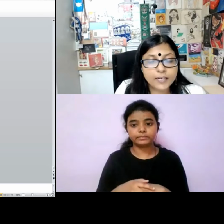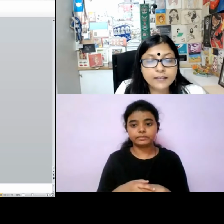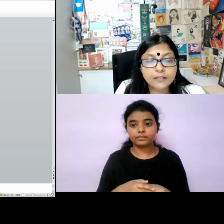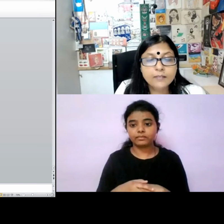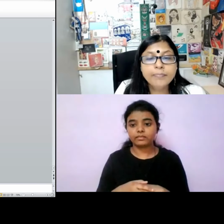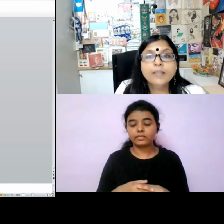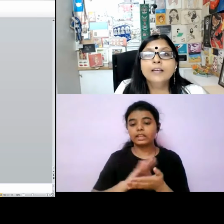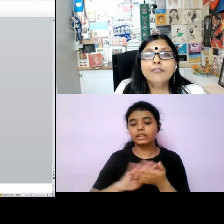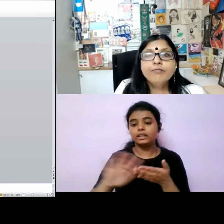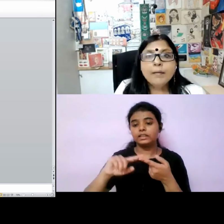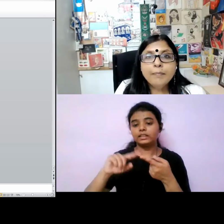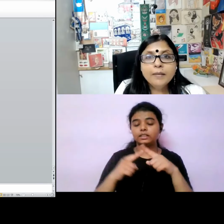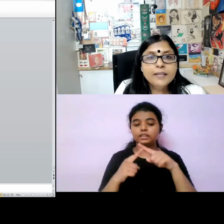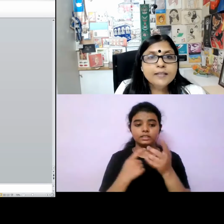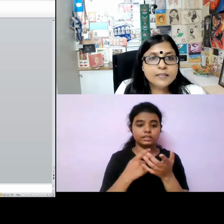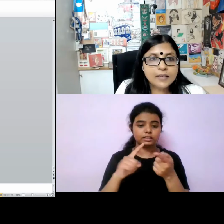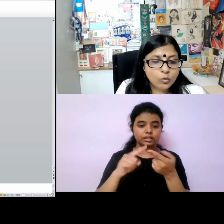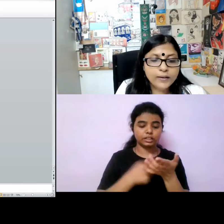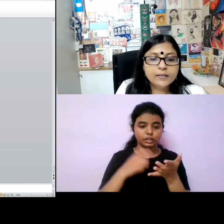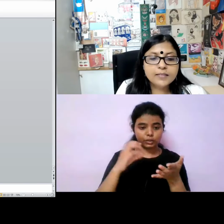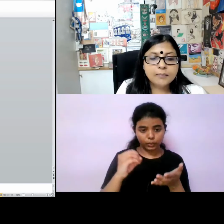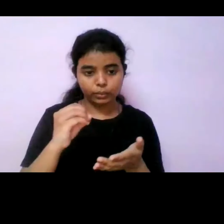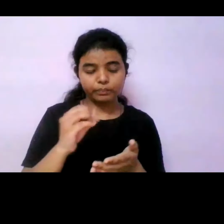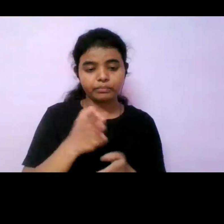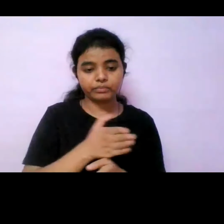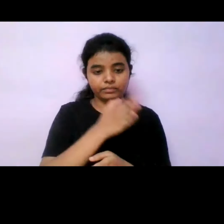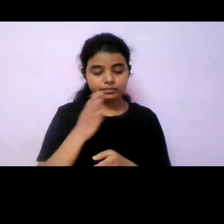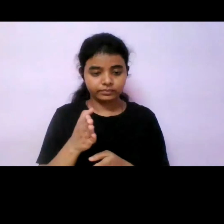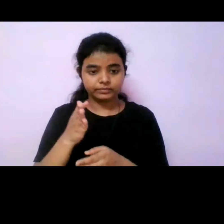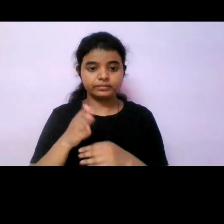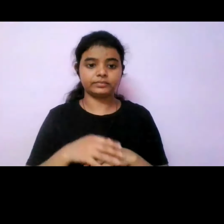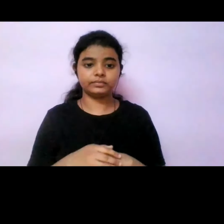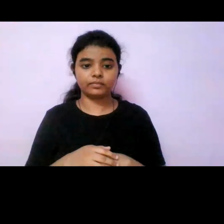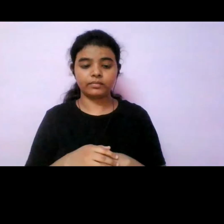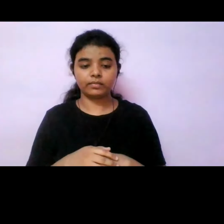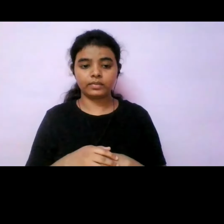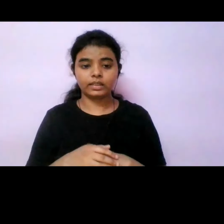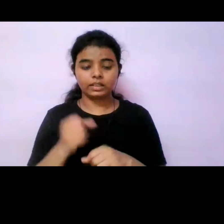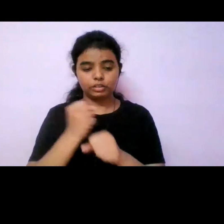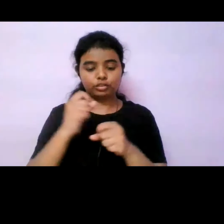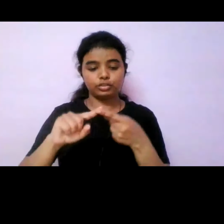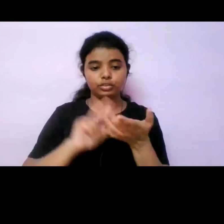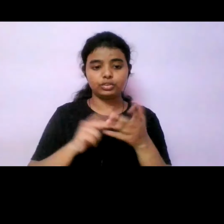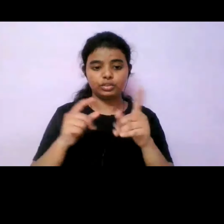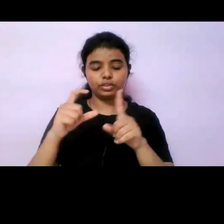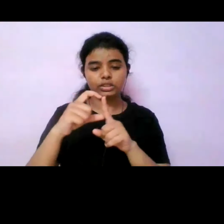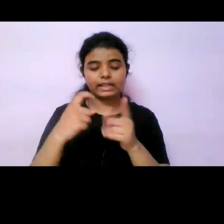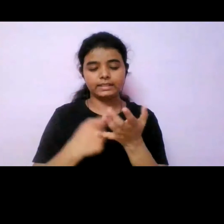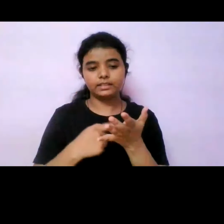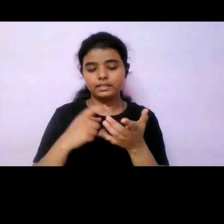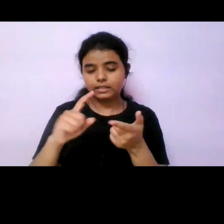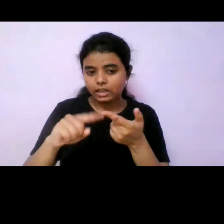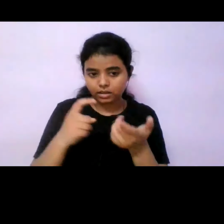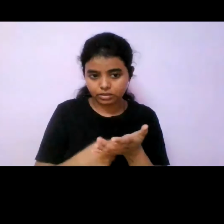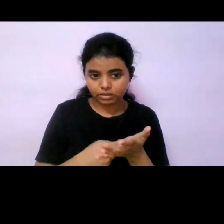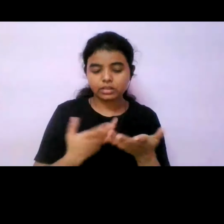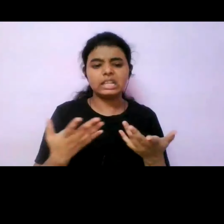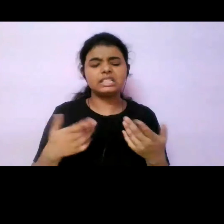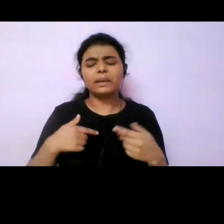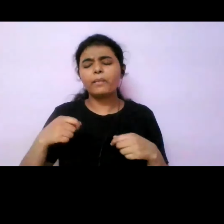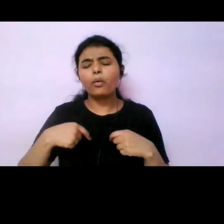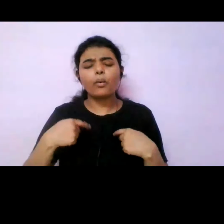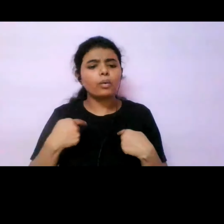heteronormative gender, feminist and queer disability studies crips gender, so to speak, creating an